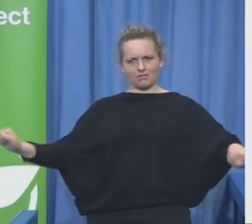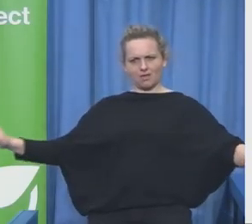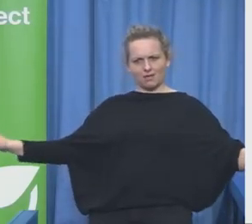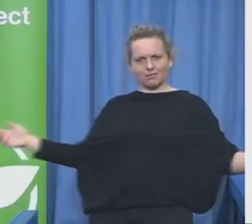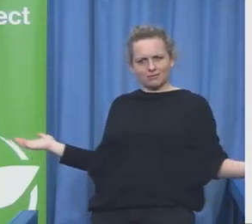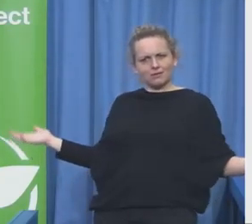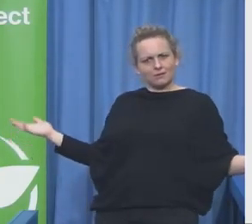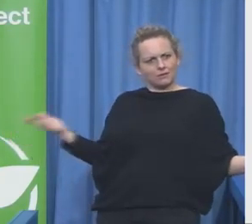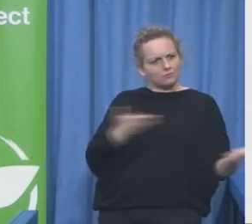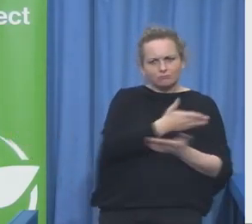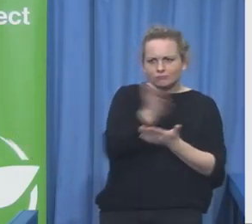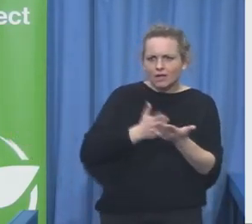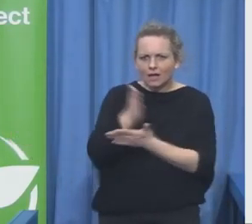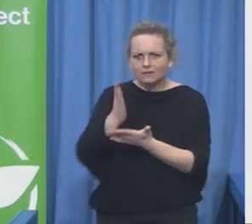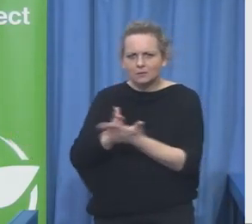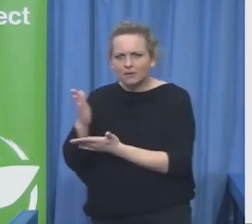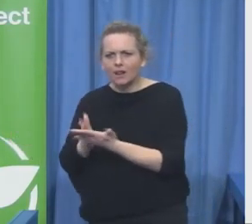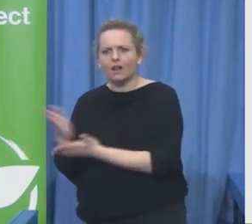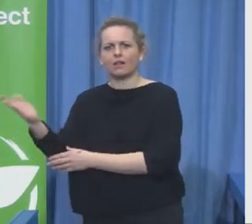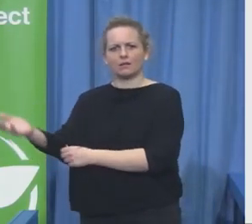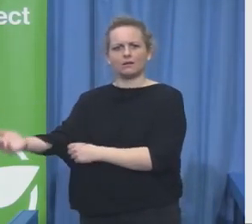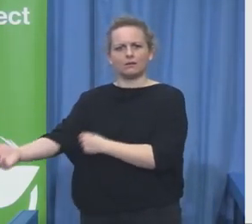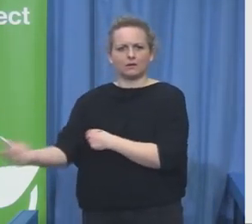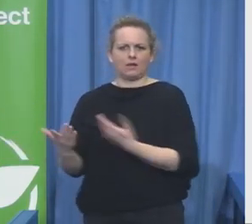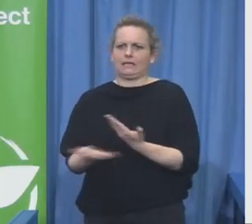within every single business that we engage with globally.